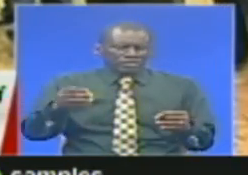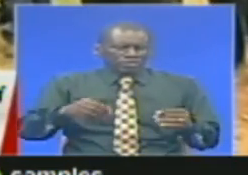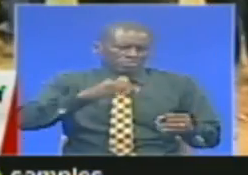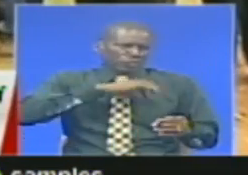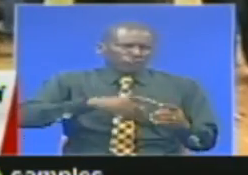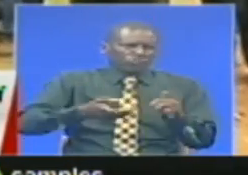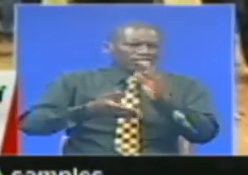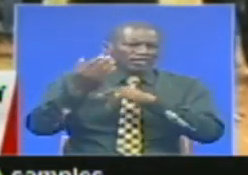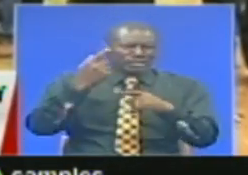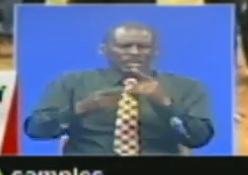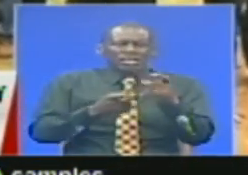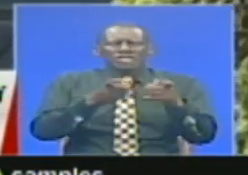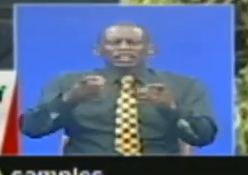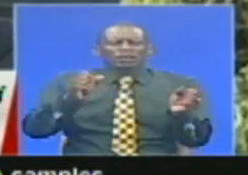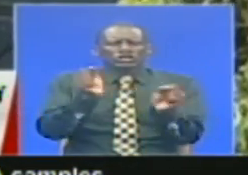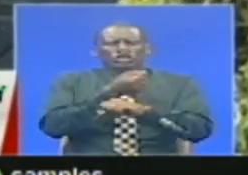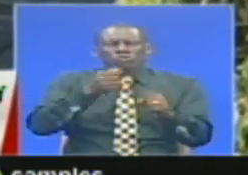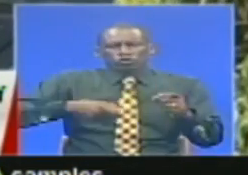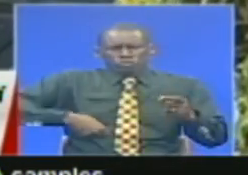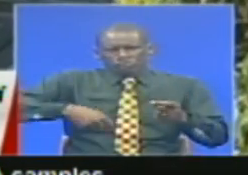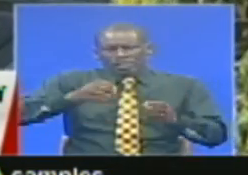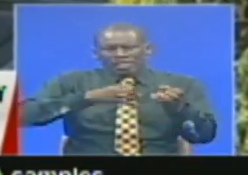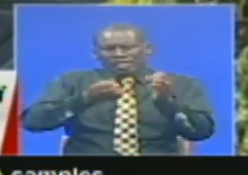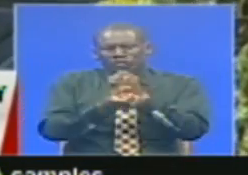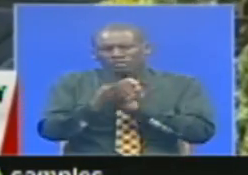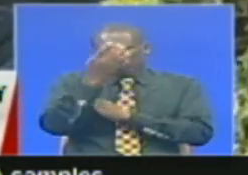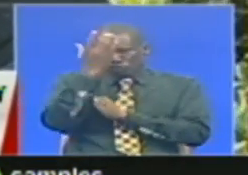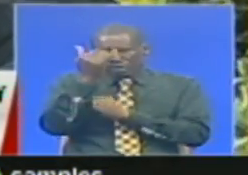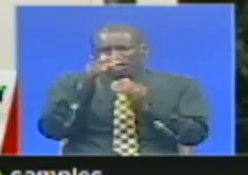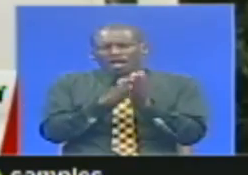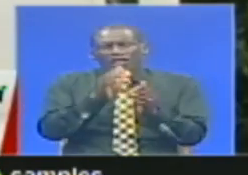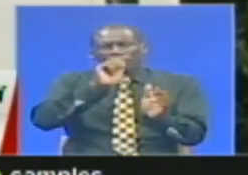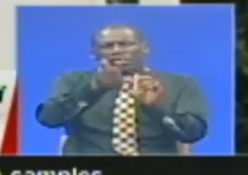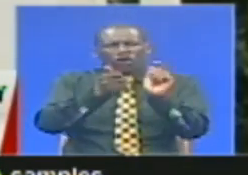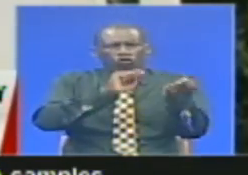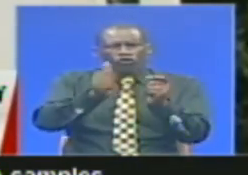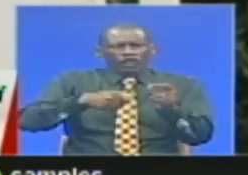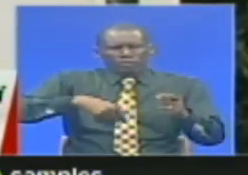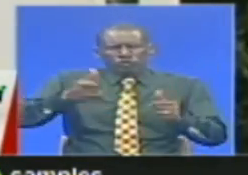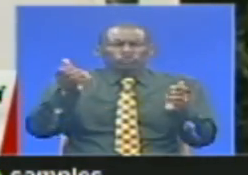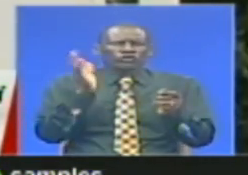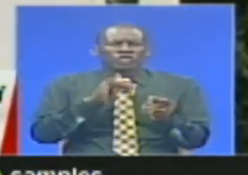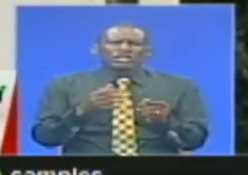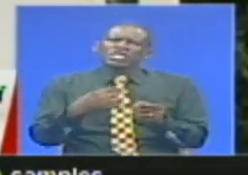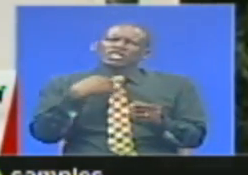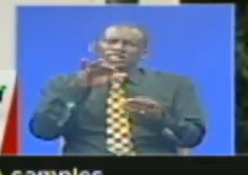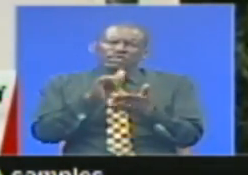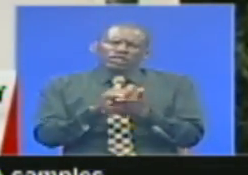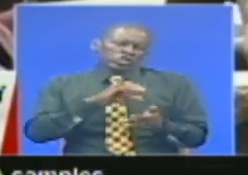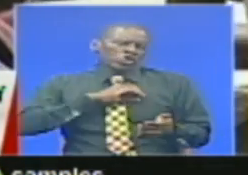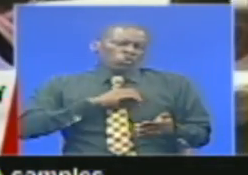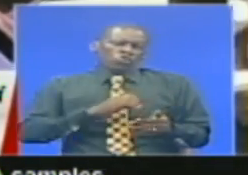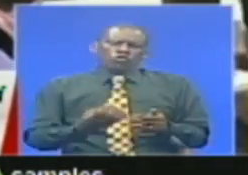been paid, yet their coffee was sold. They say they are owed a cumulative of 4 million shillings in